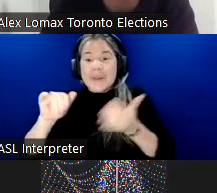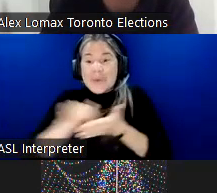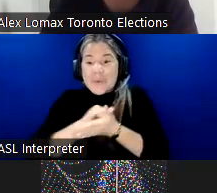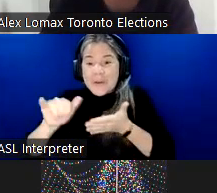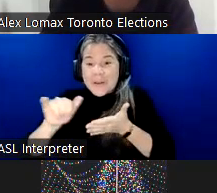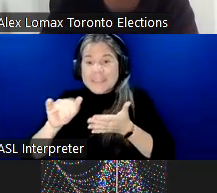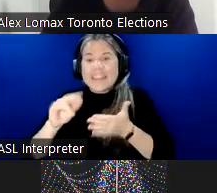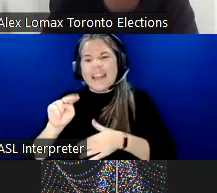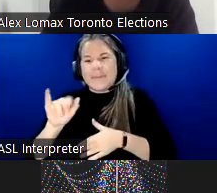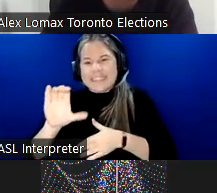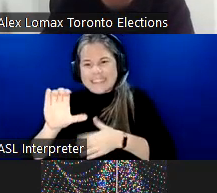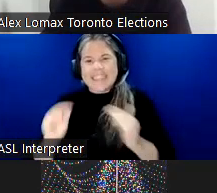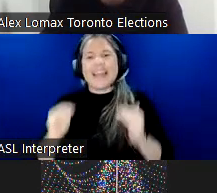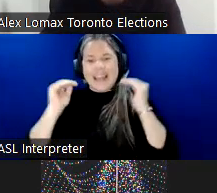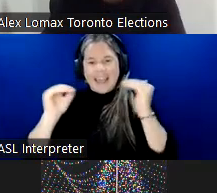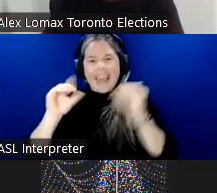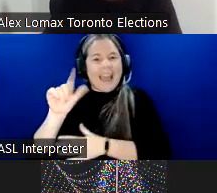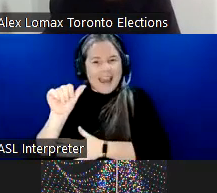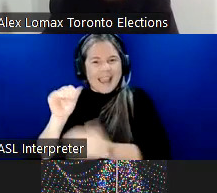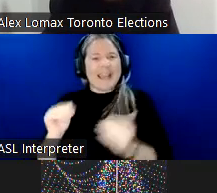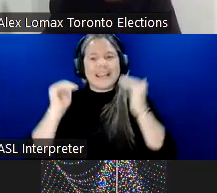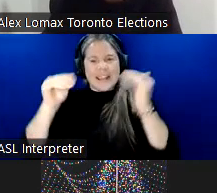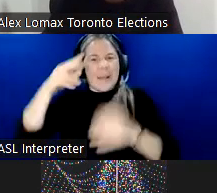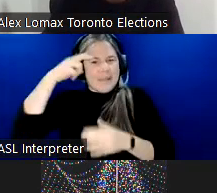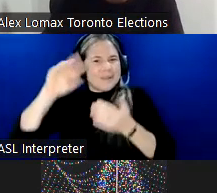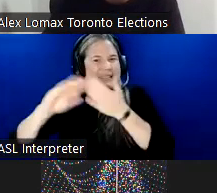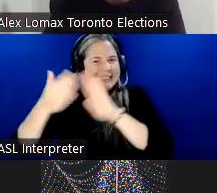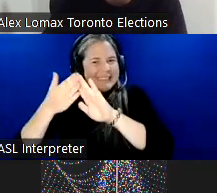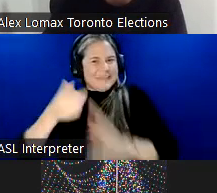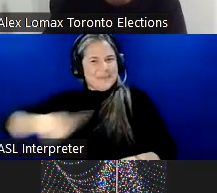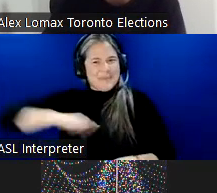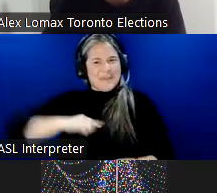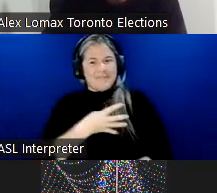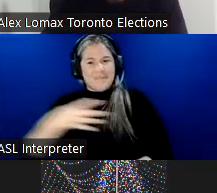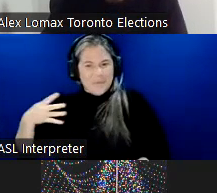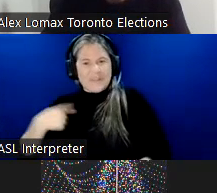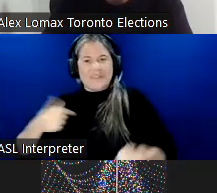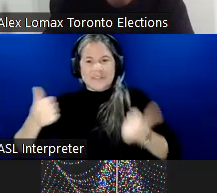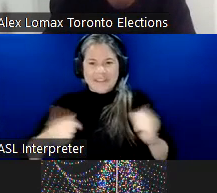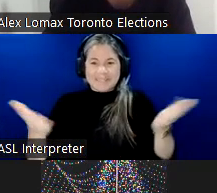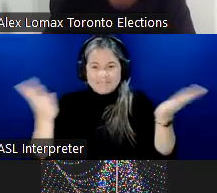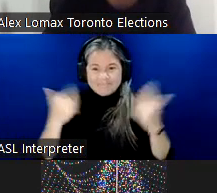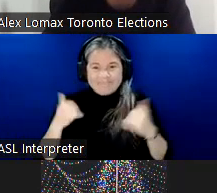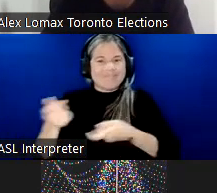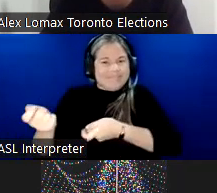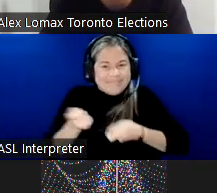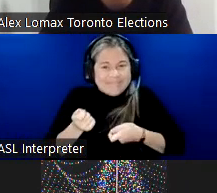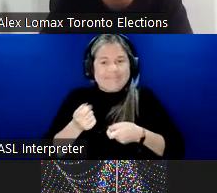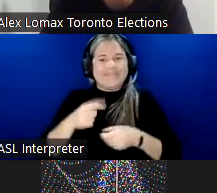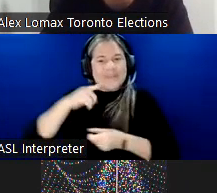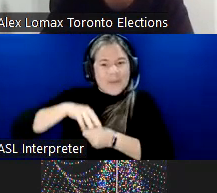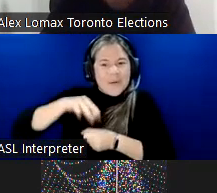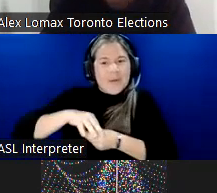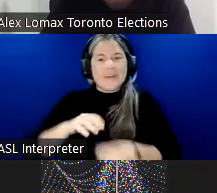and Mexico City. So it is a big undertaking to get everybody to vote across from Etobicoke across